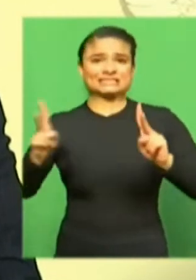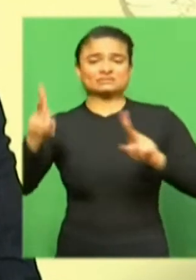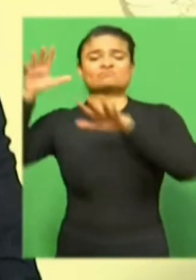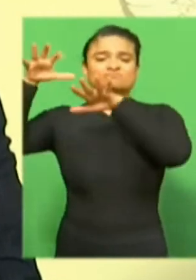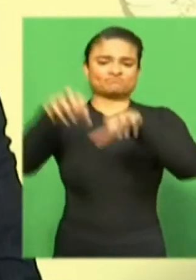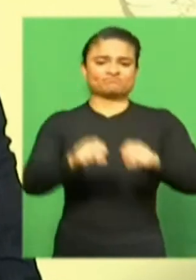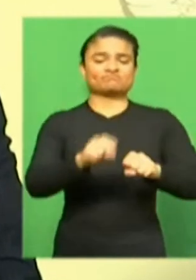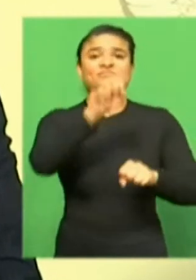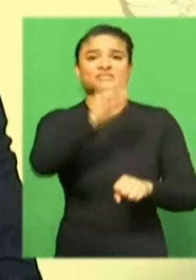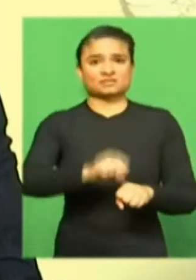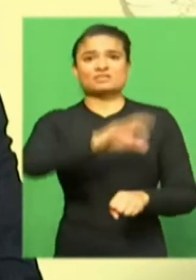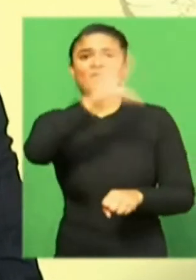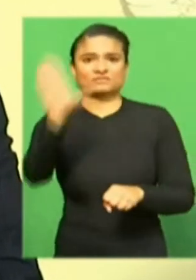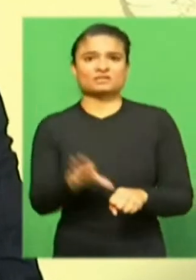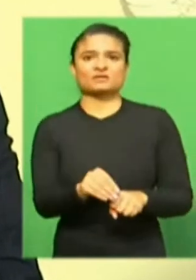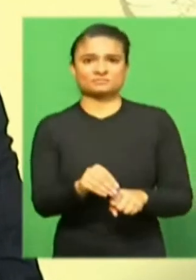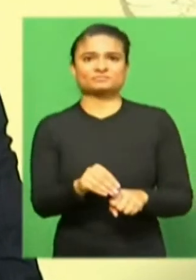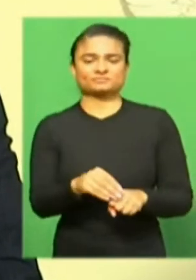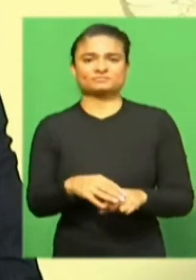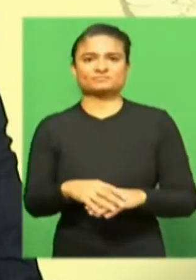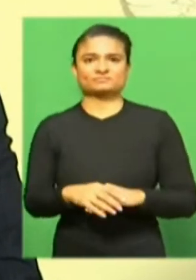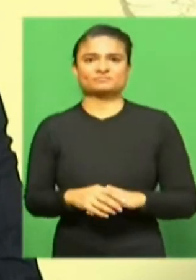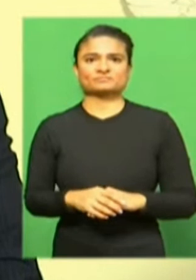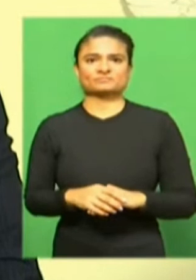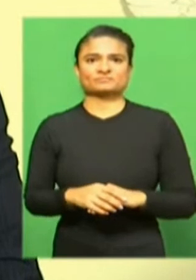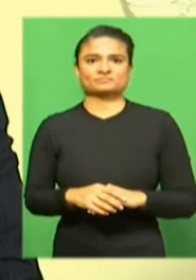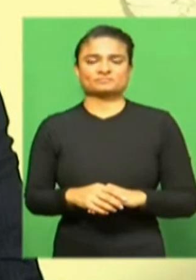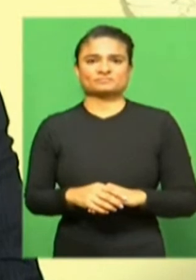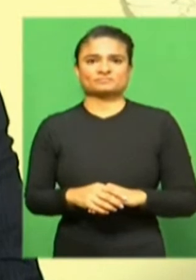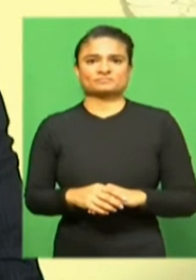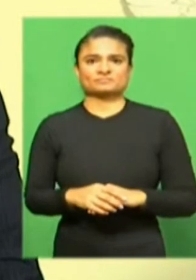Mudzimu patuchedza Afrika Chipembe.